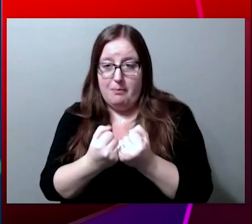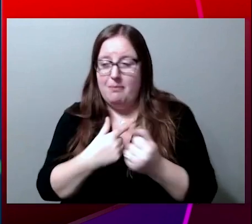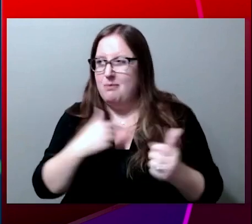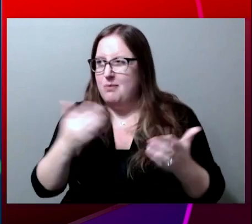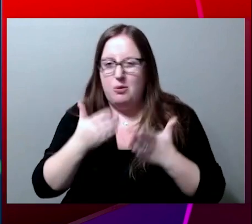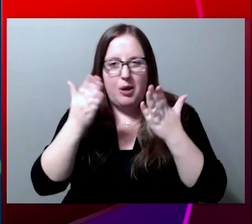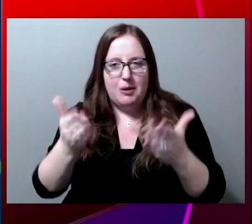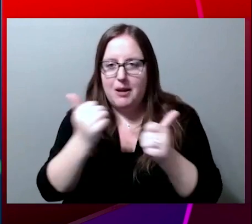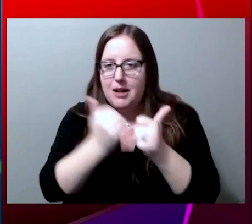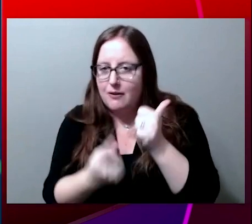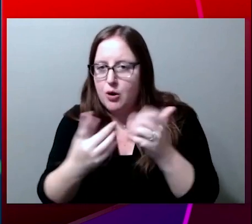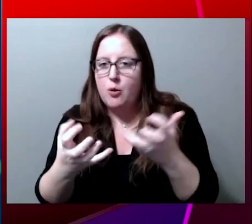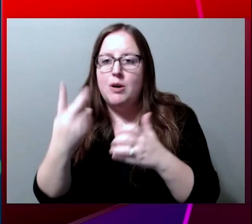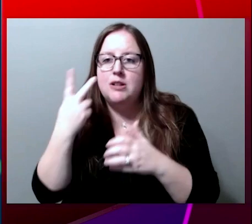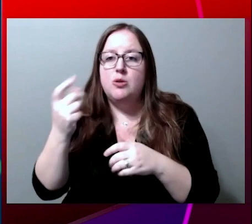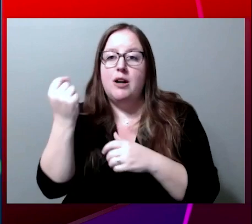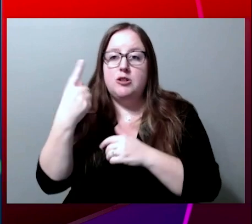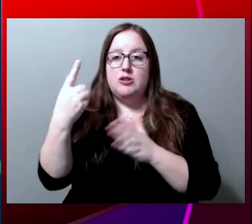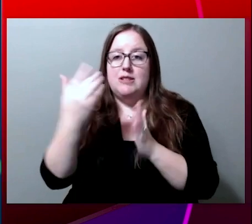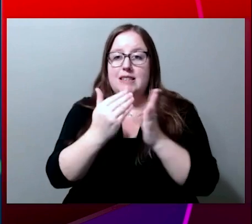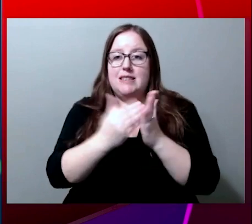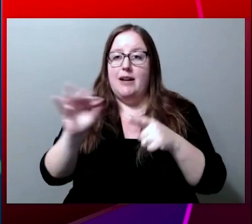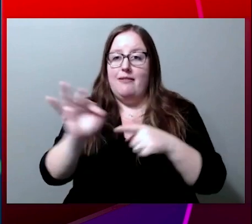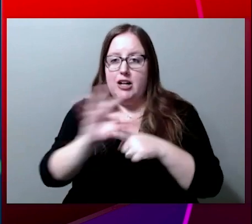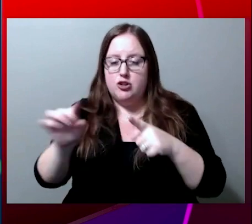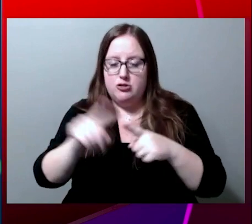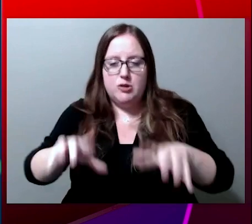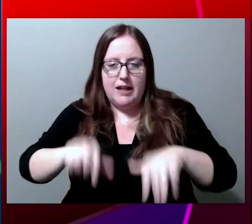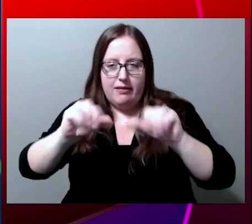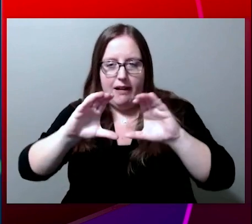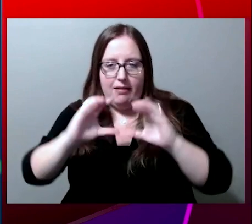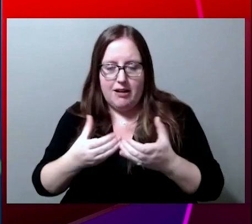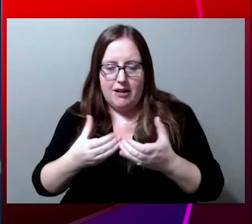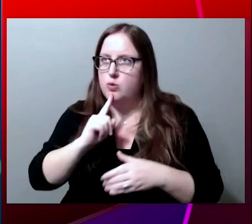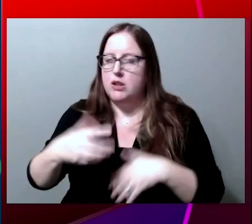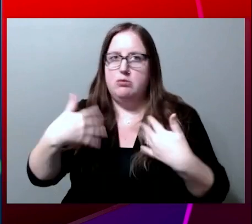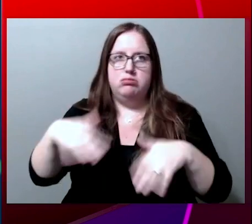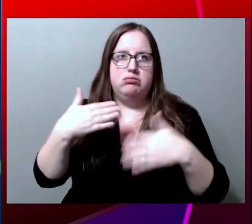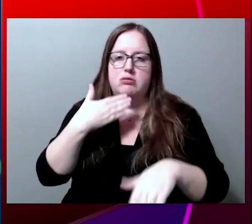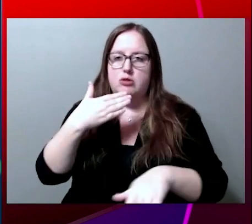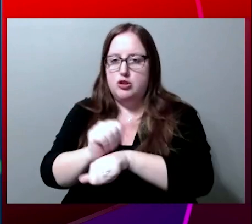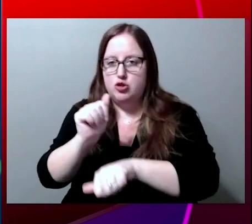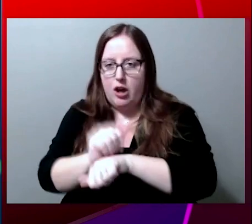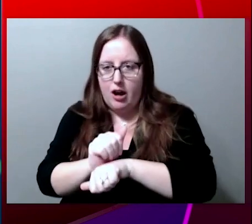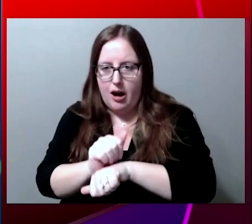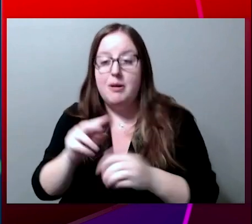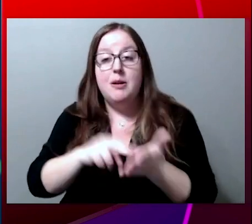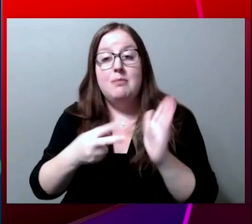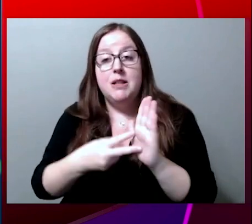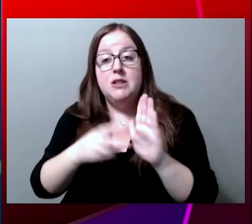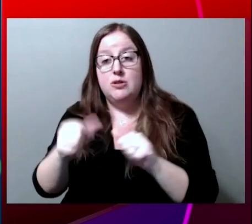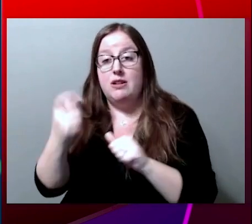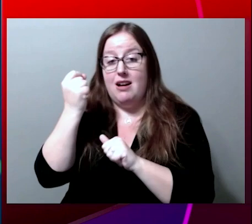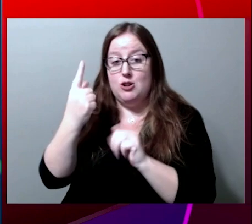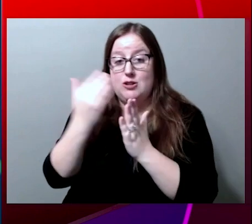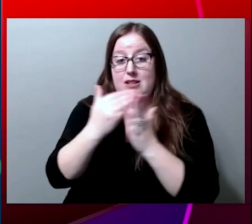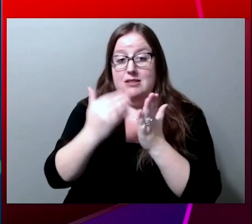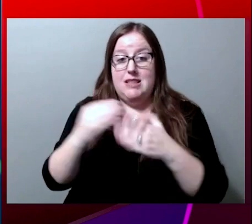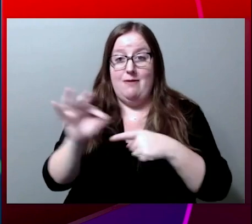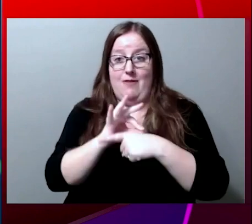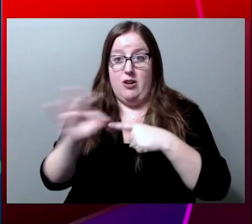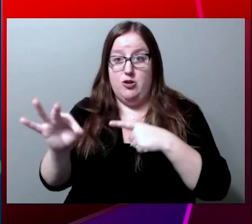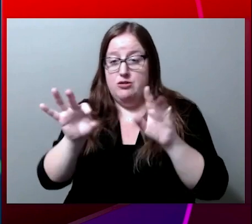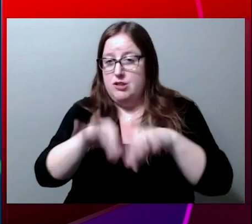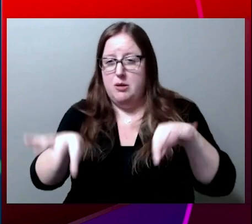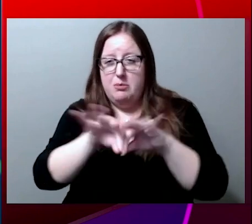wants to understand step functions to go and take this. The team that built this has done a fantastic job. It allows you to understand what step functions is, the core features